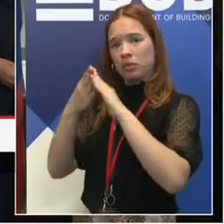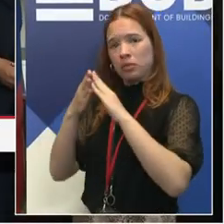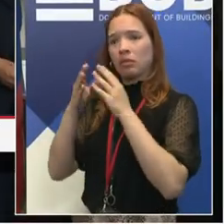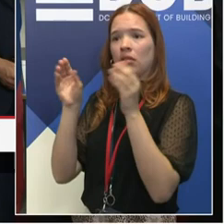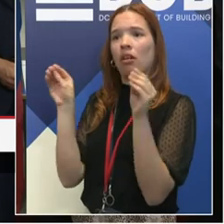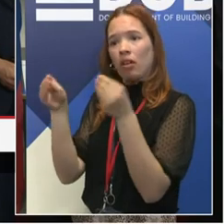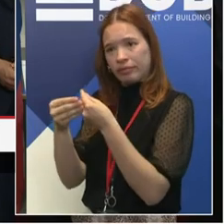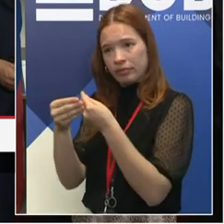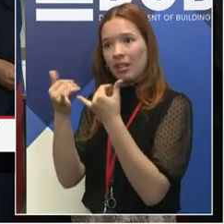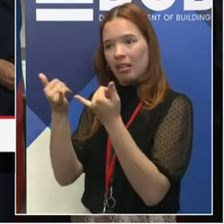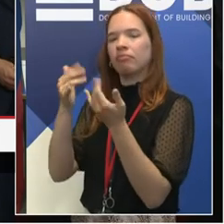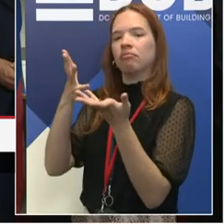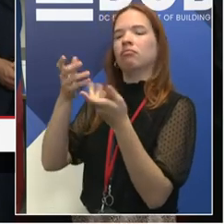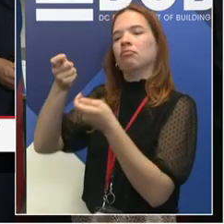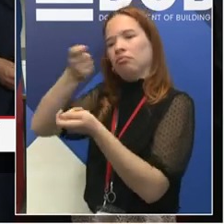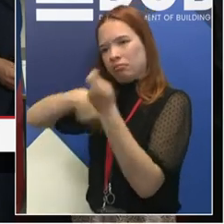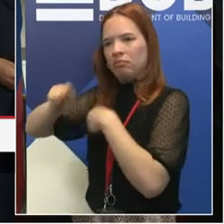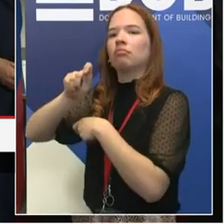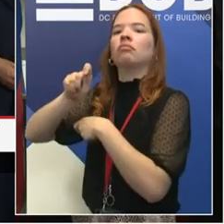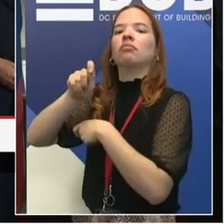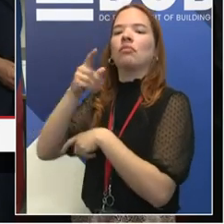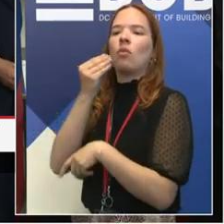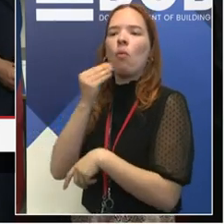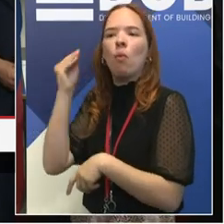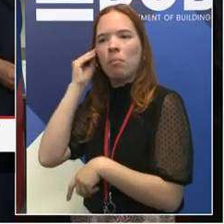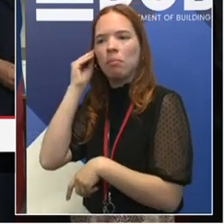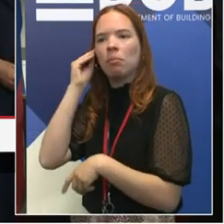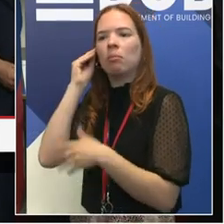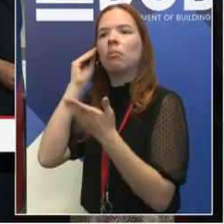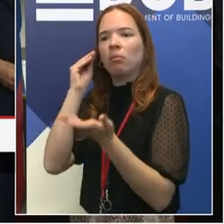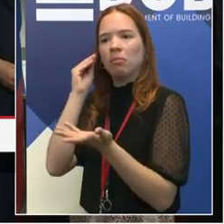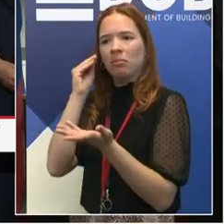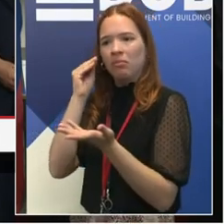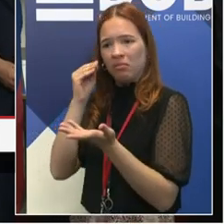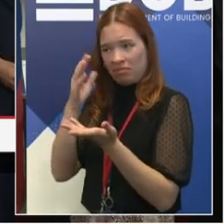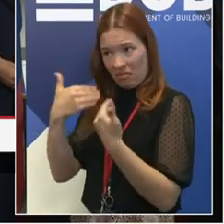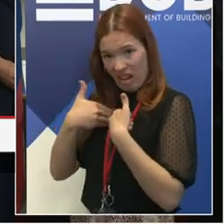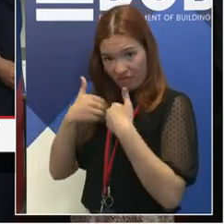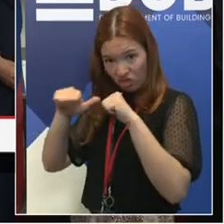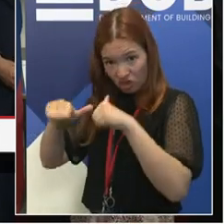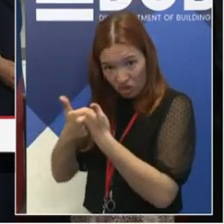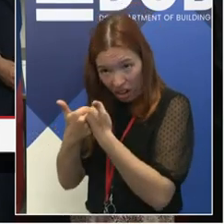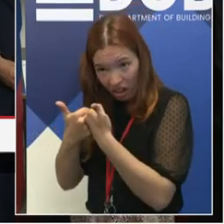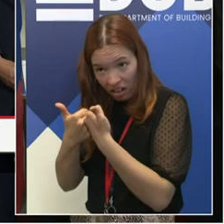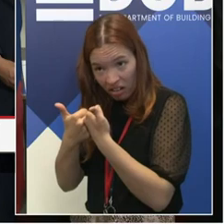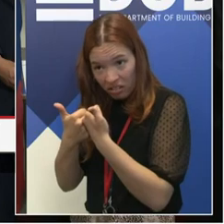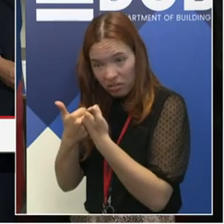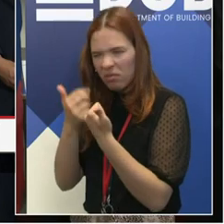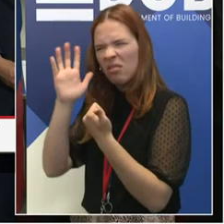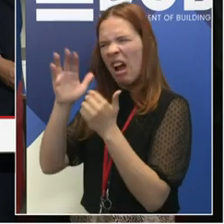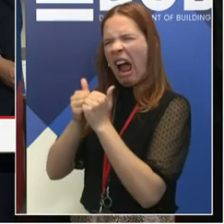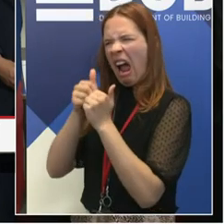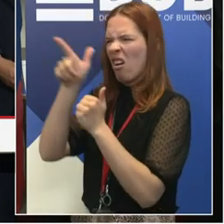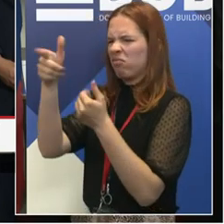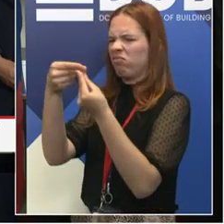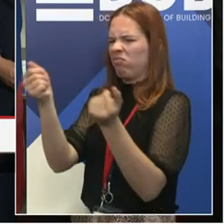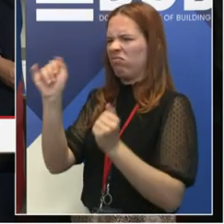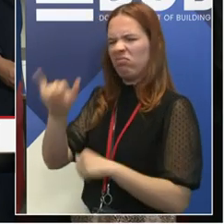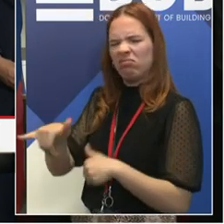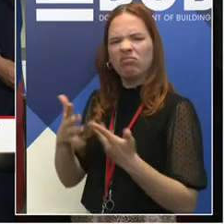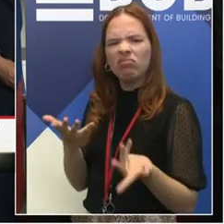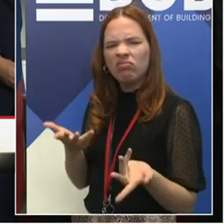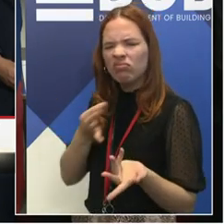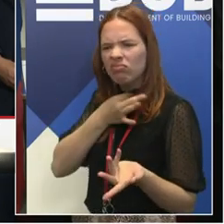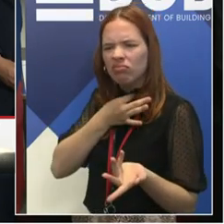challenges you foresee and how you plan to address those challenges? Well, let me first just say I love the plan, and to me, I think